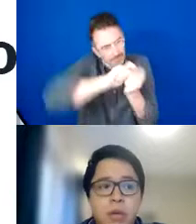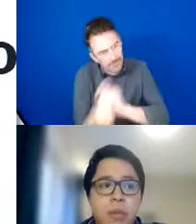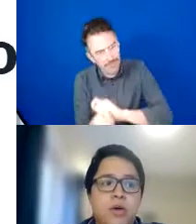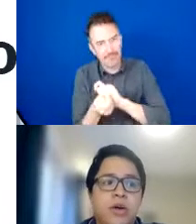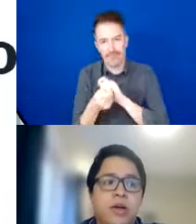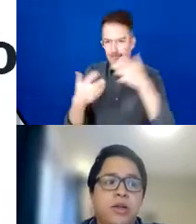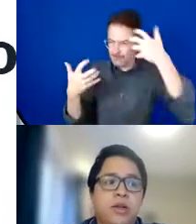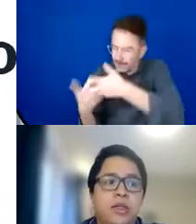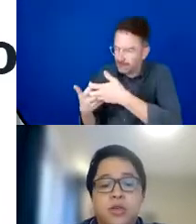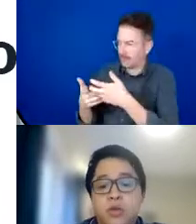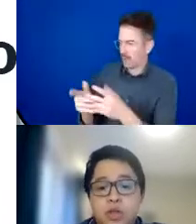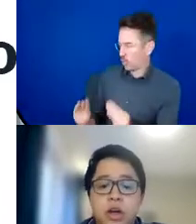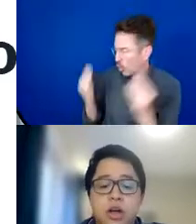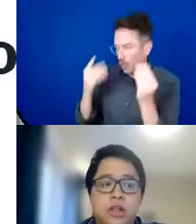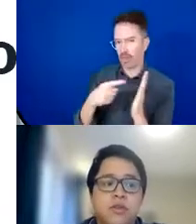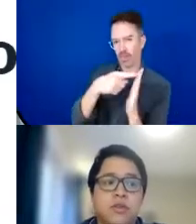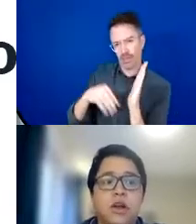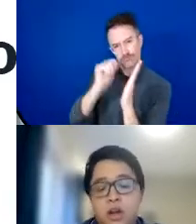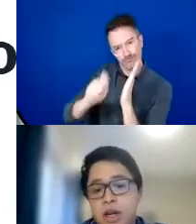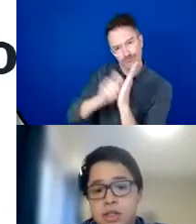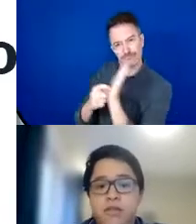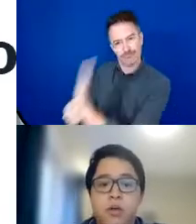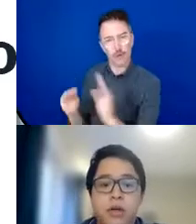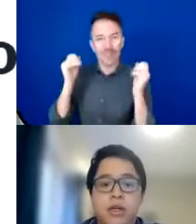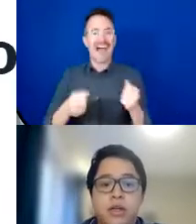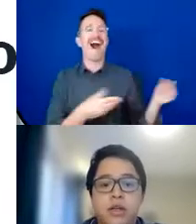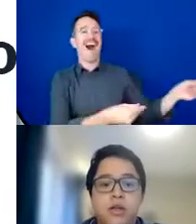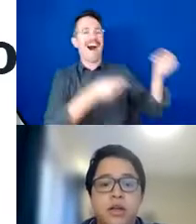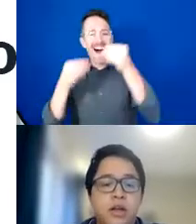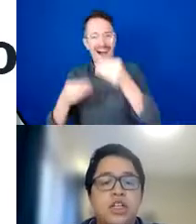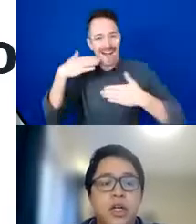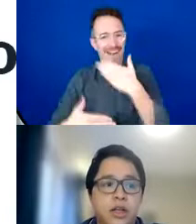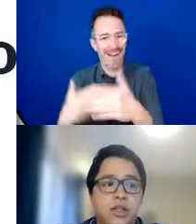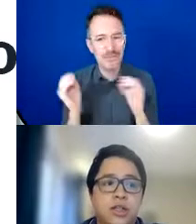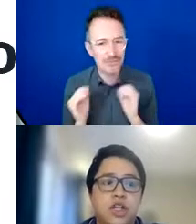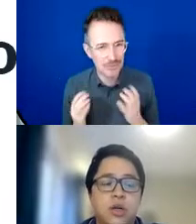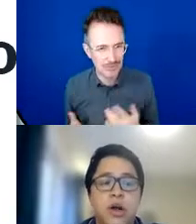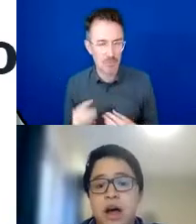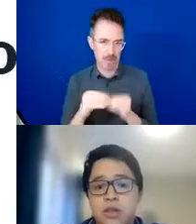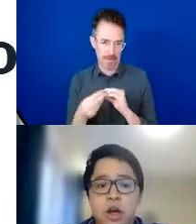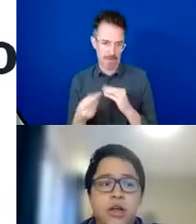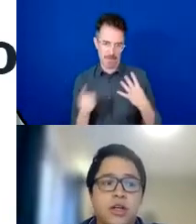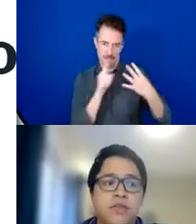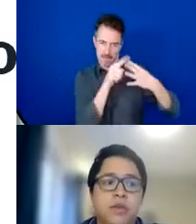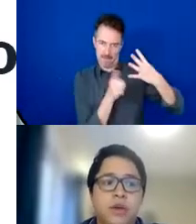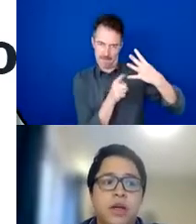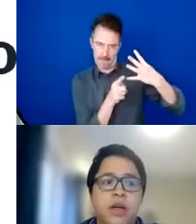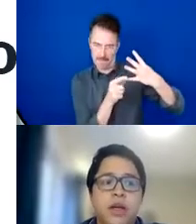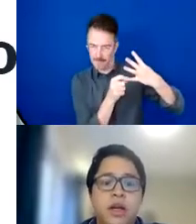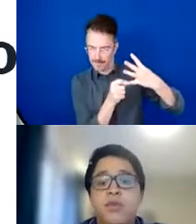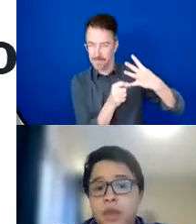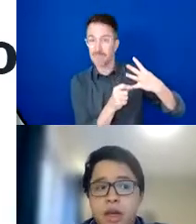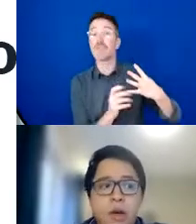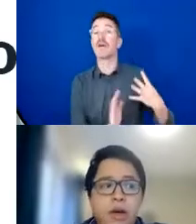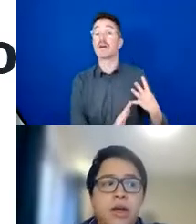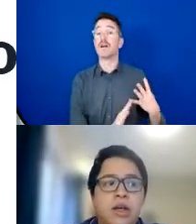talking about power is crucial in the context of decolonizing development and initiating this discussion about how to decolonize development.